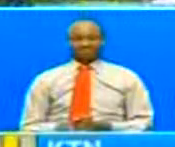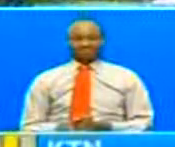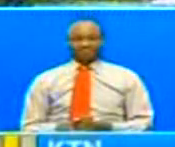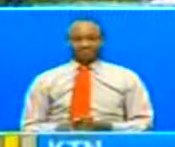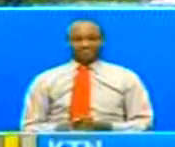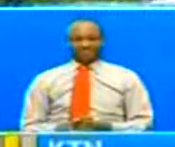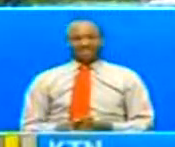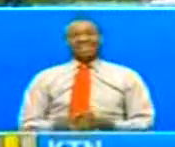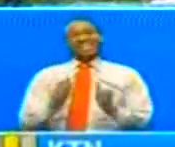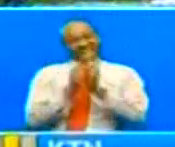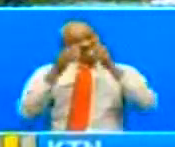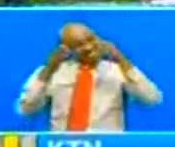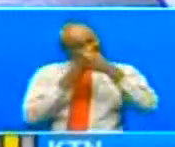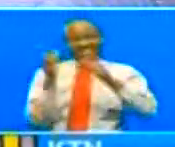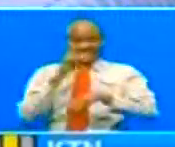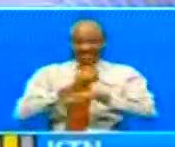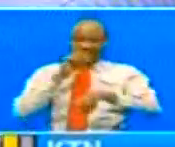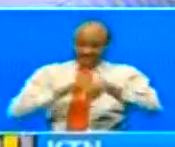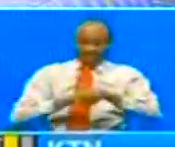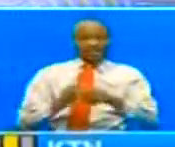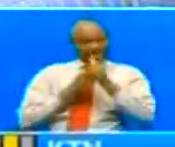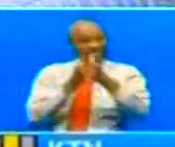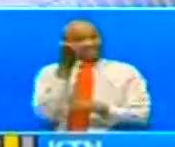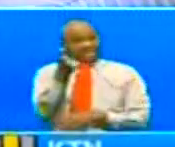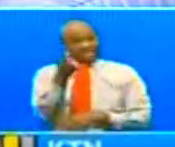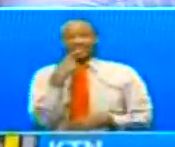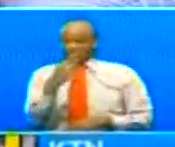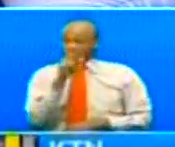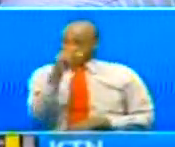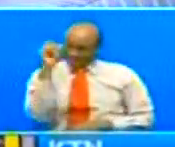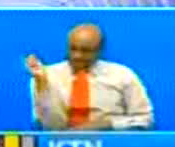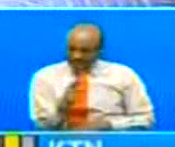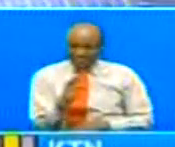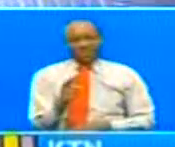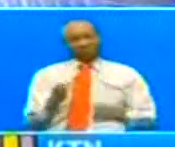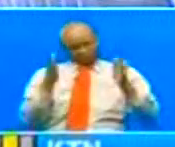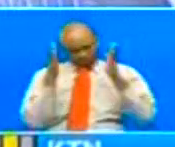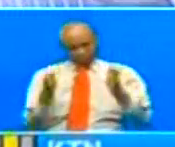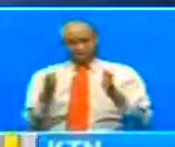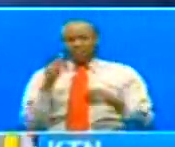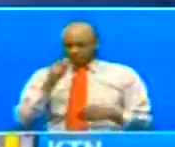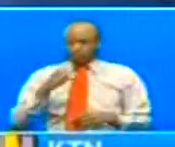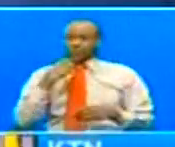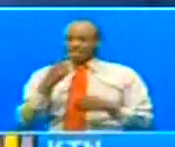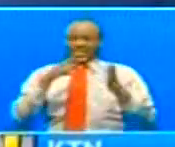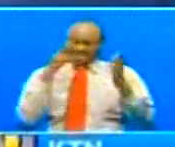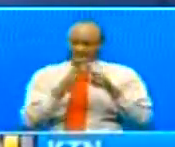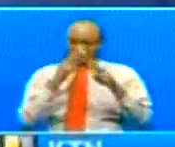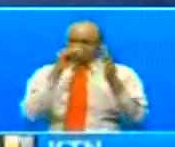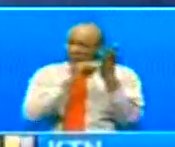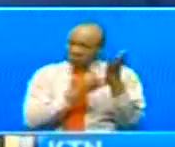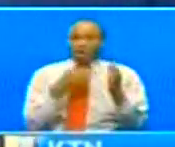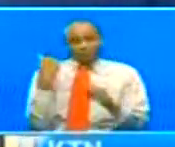It's been 19 days since northeastern leaders announced a one-month self-imposed deadline to release names of radicalized